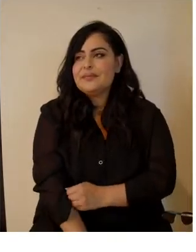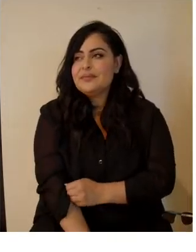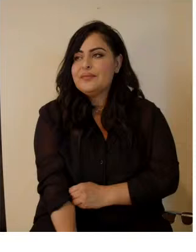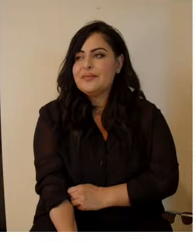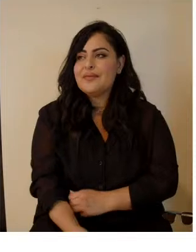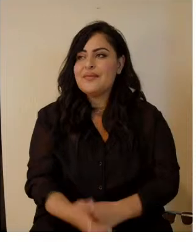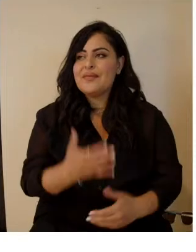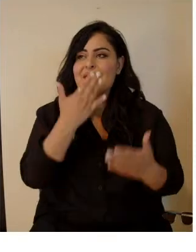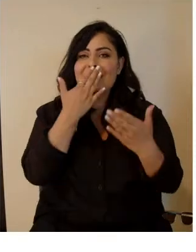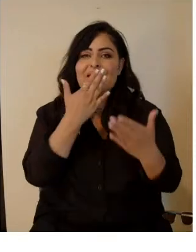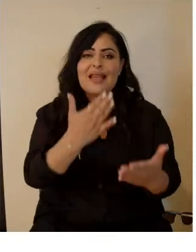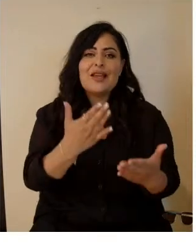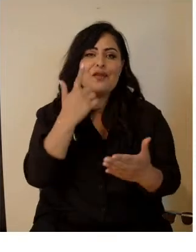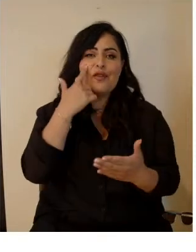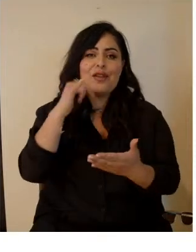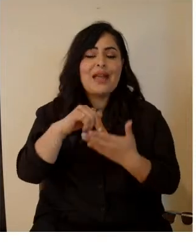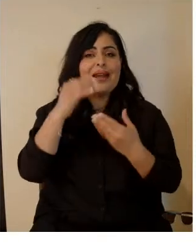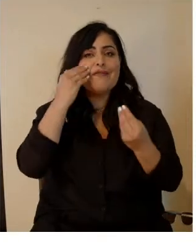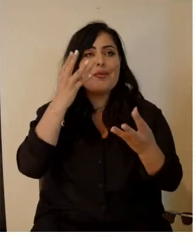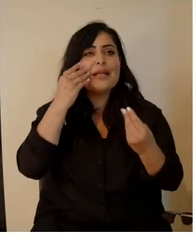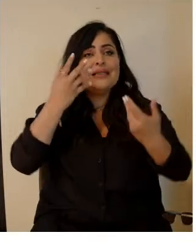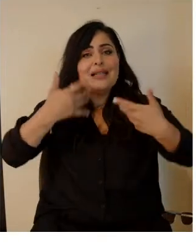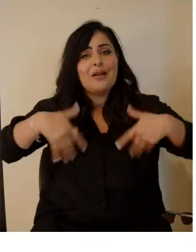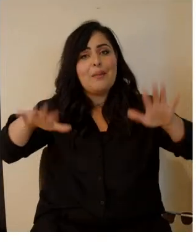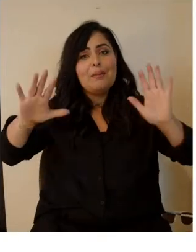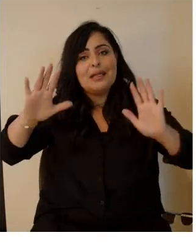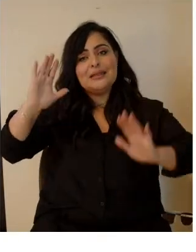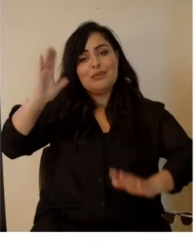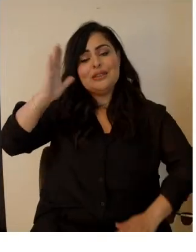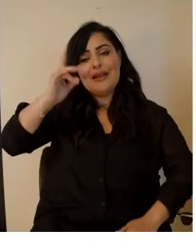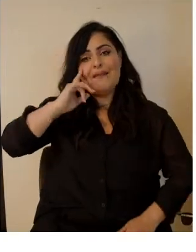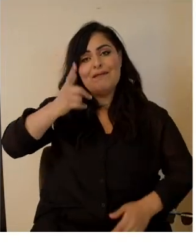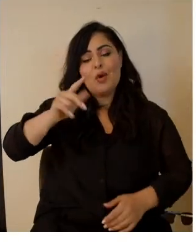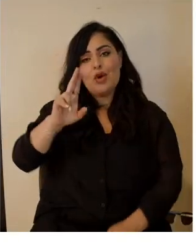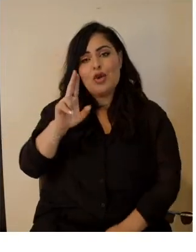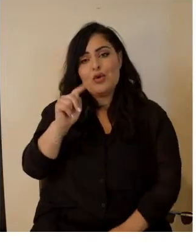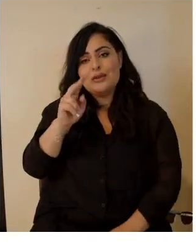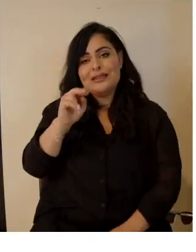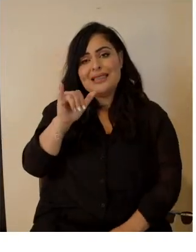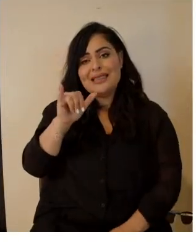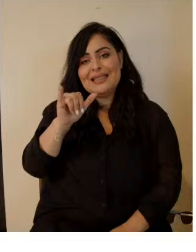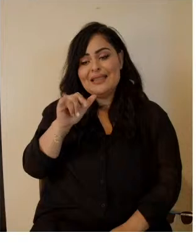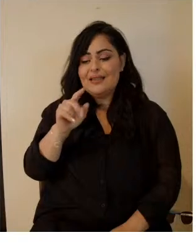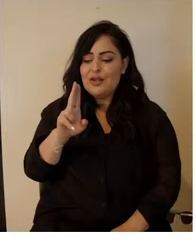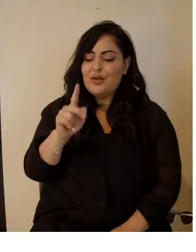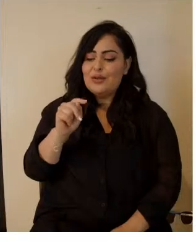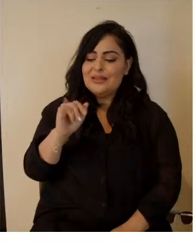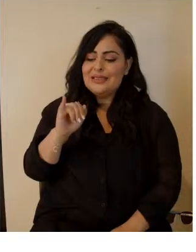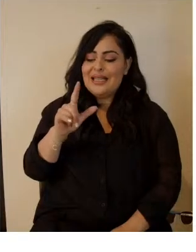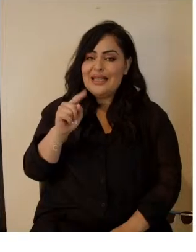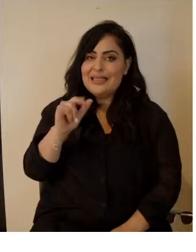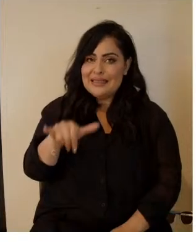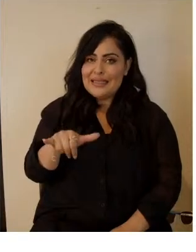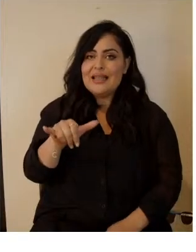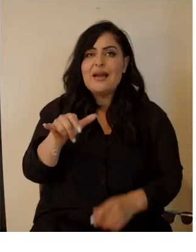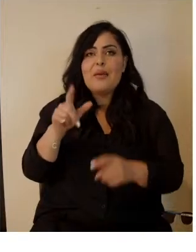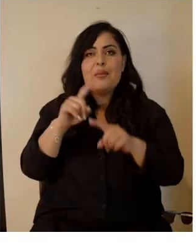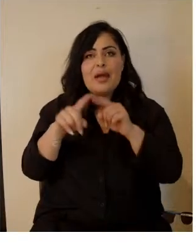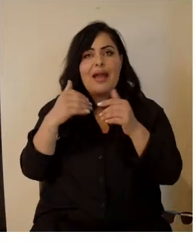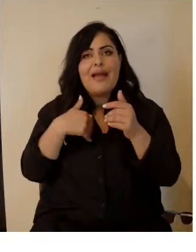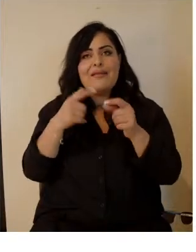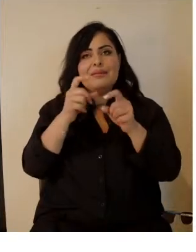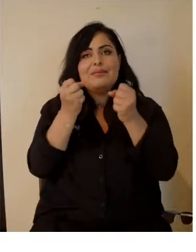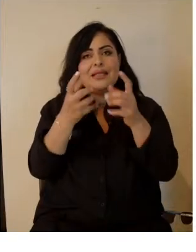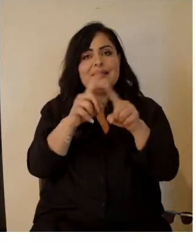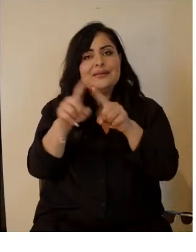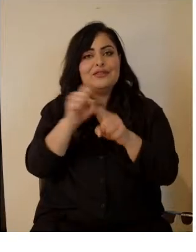Thank you, sir, for that information. That completes our presentation for utilities, but we do have several utility units here that can answer questions